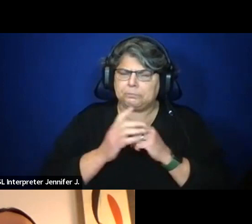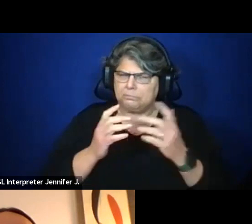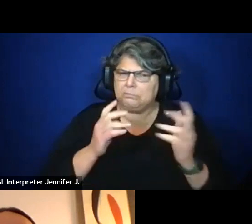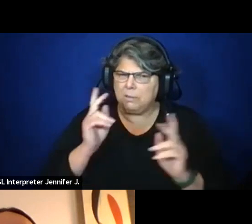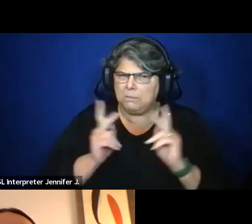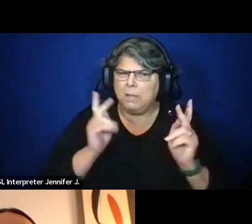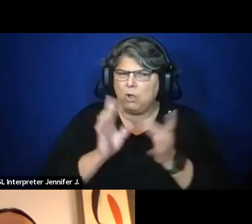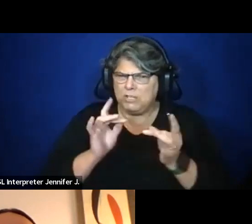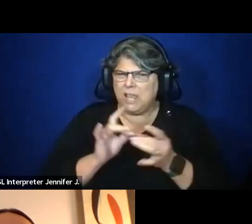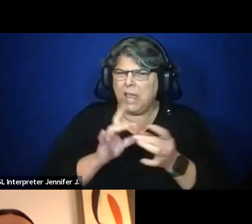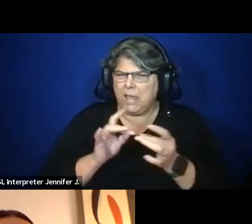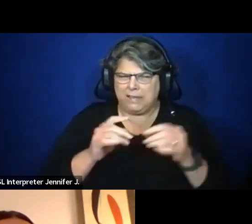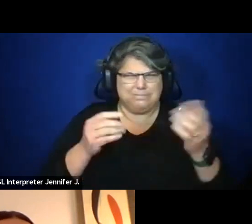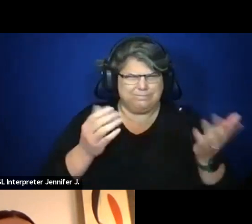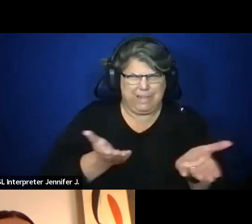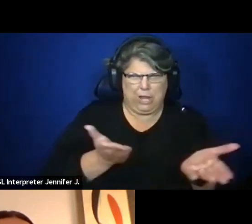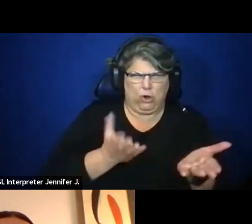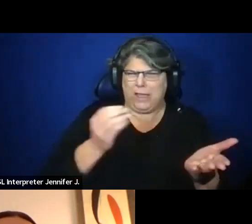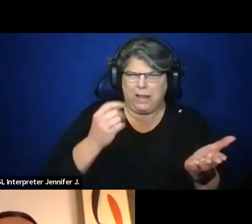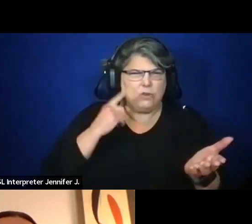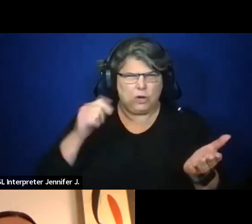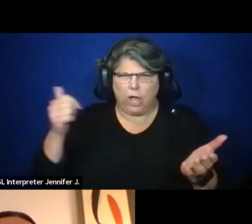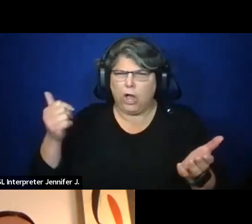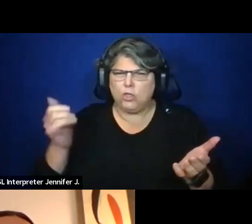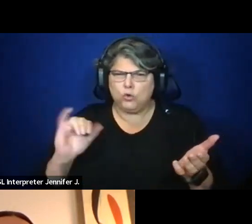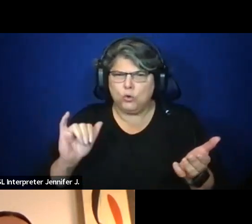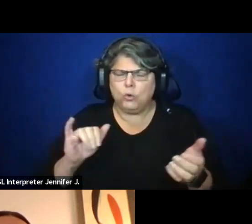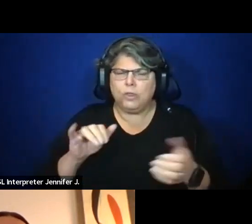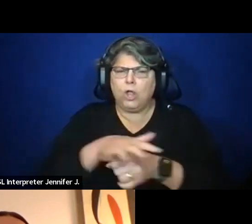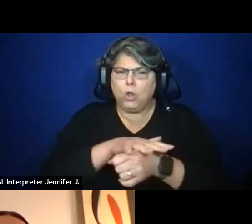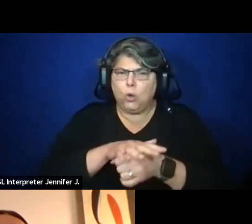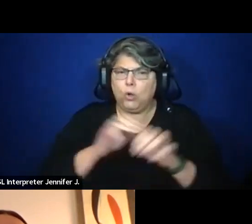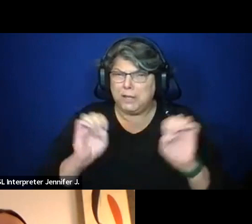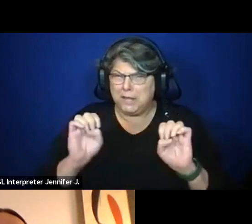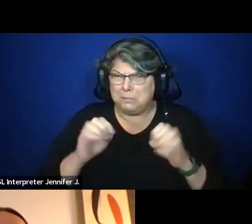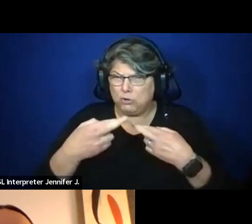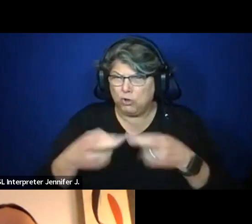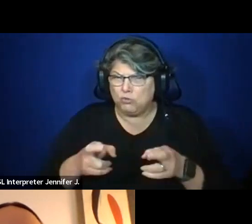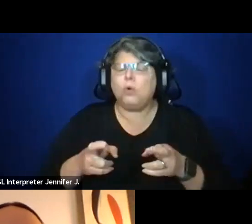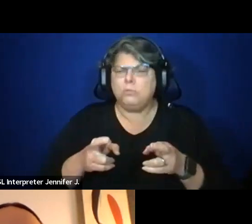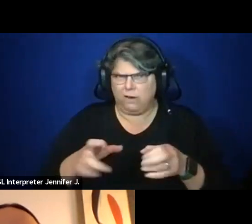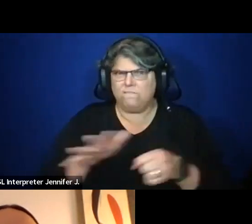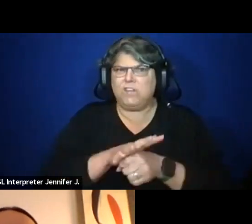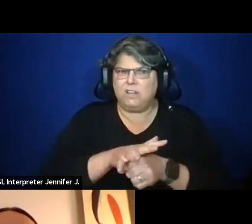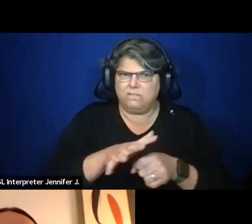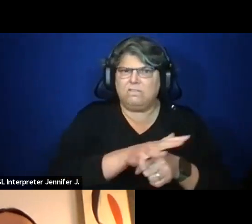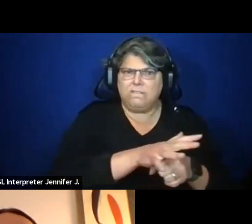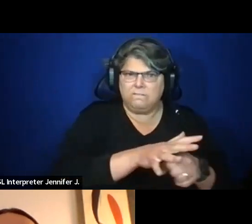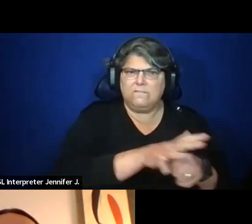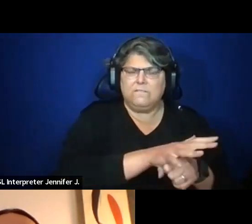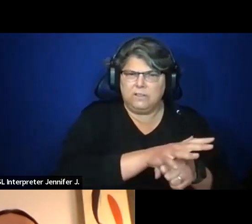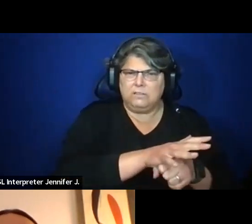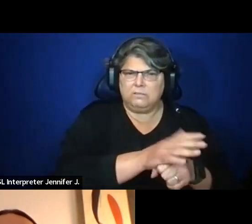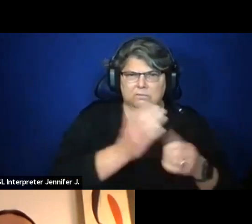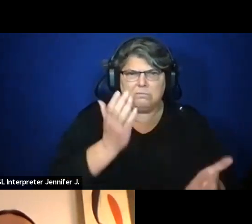said here, and I've heard it elsewhere, that local emergency rooms are filling up, and maybe even some